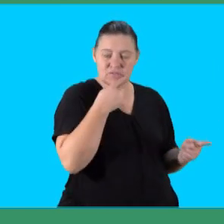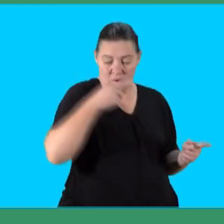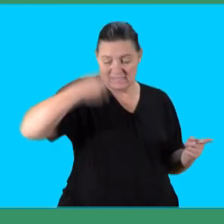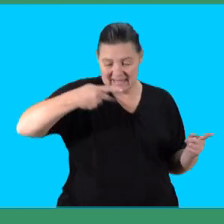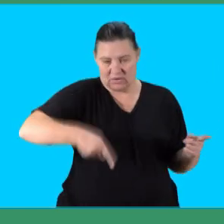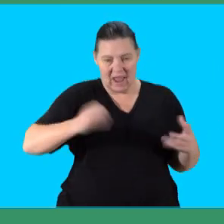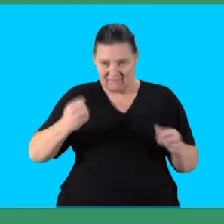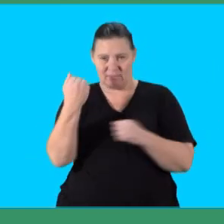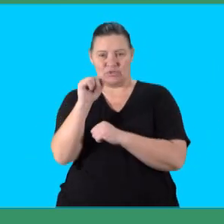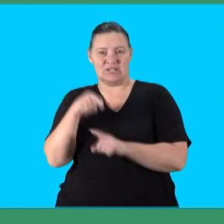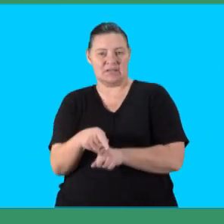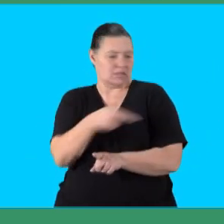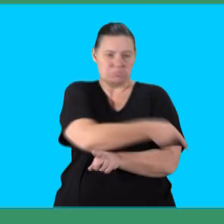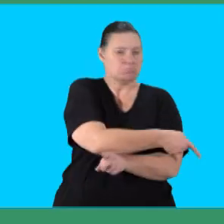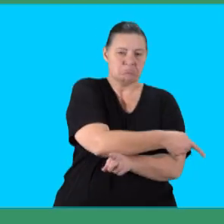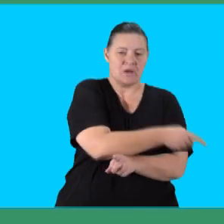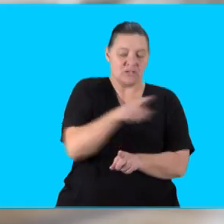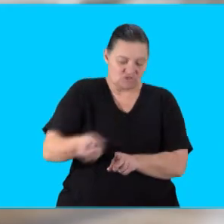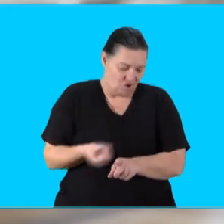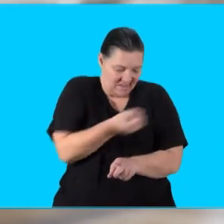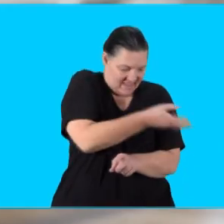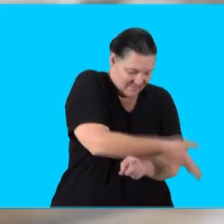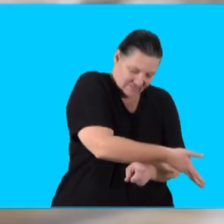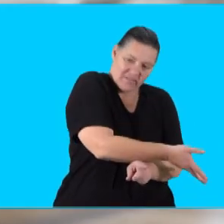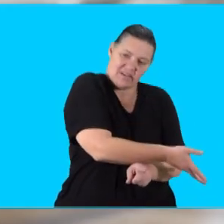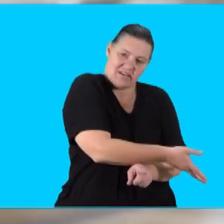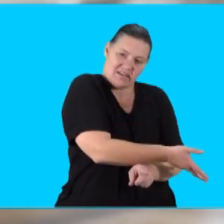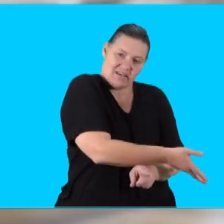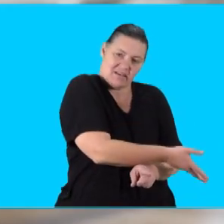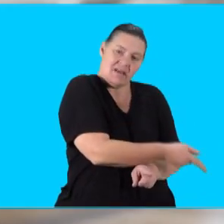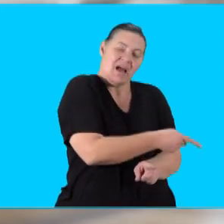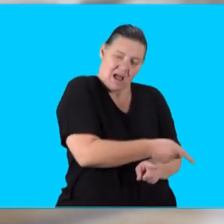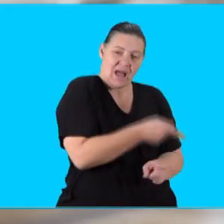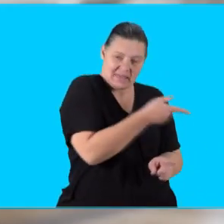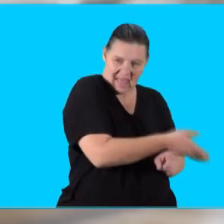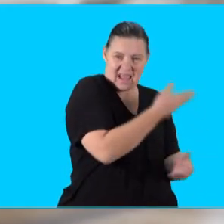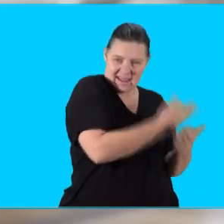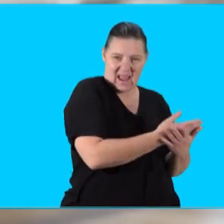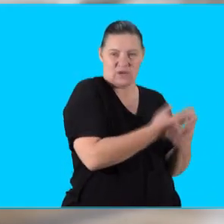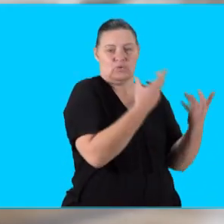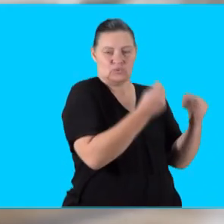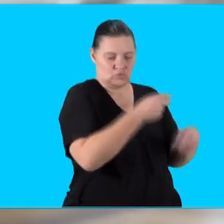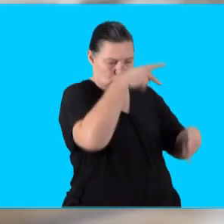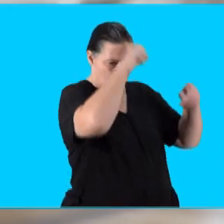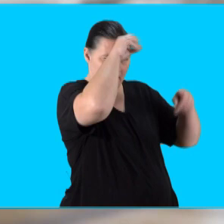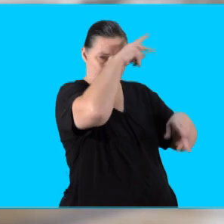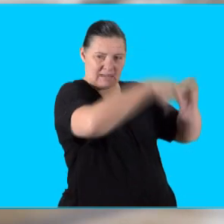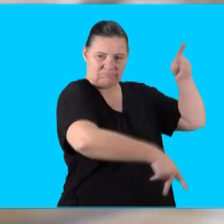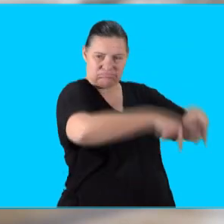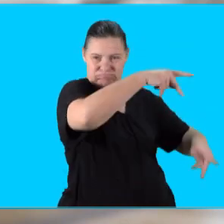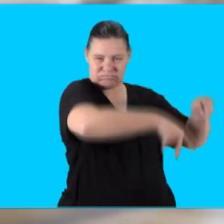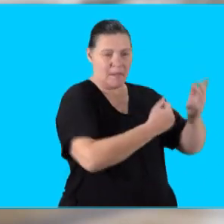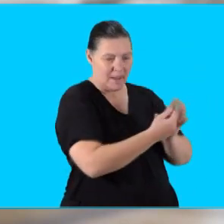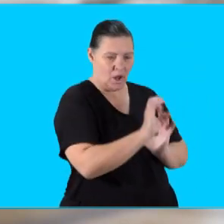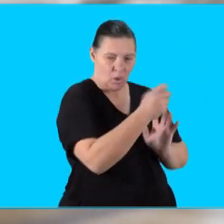with machinery. Now, a business in the secondary sector would offer their equipments, their machinery to the business